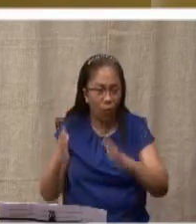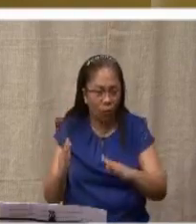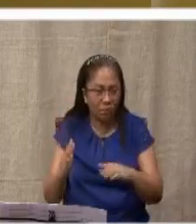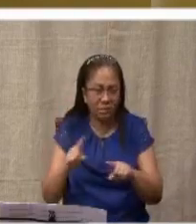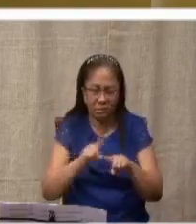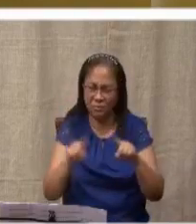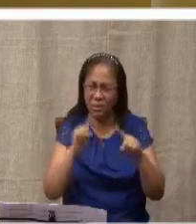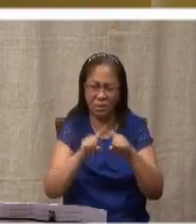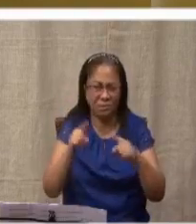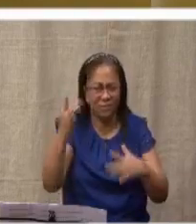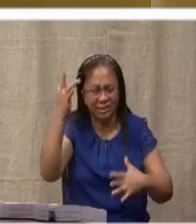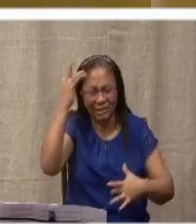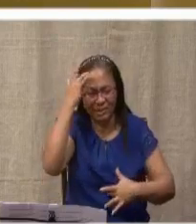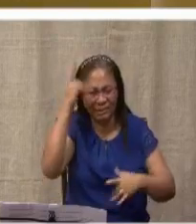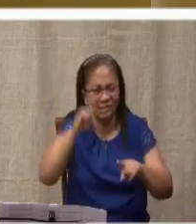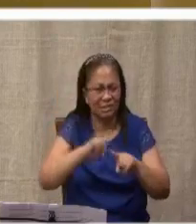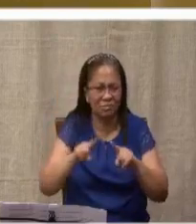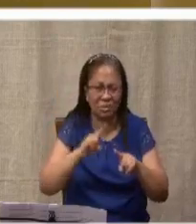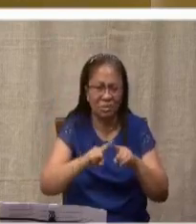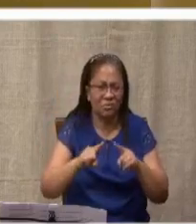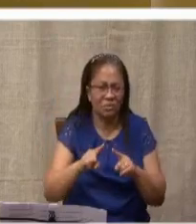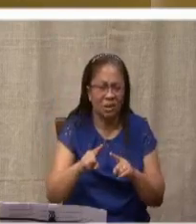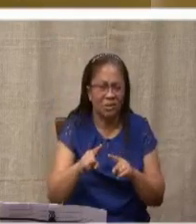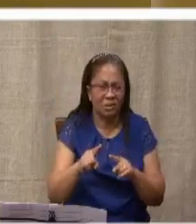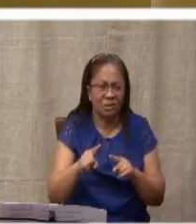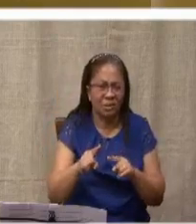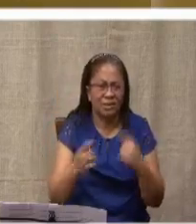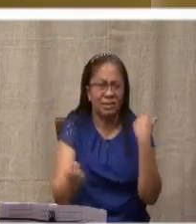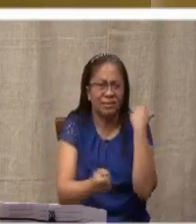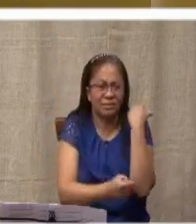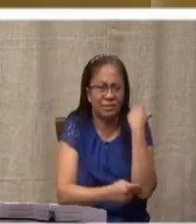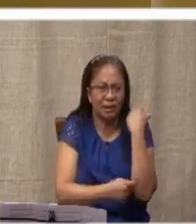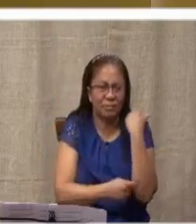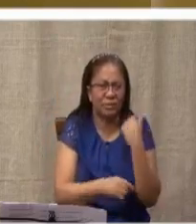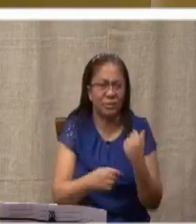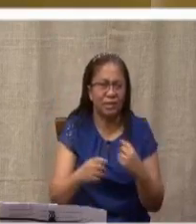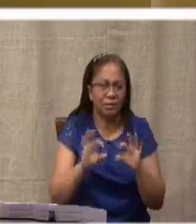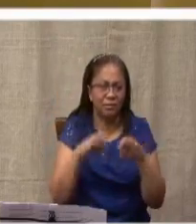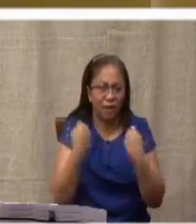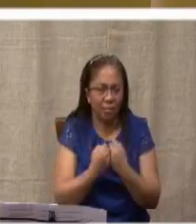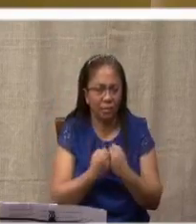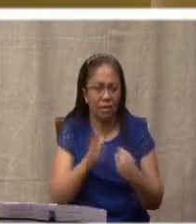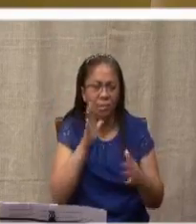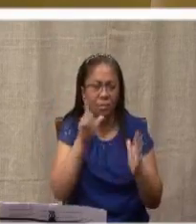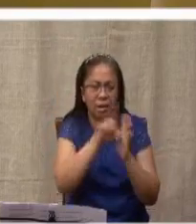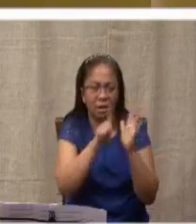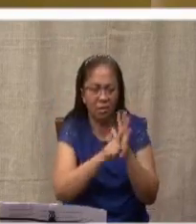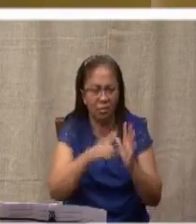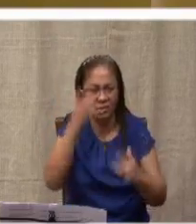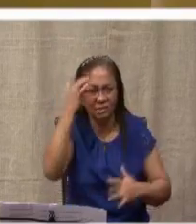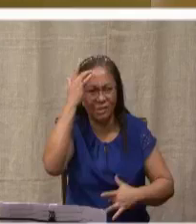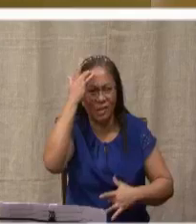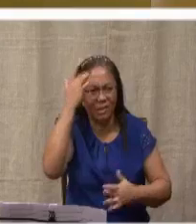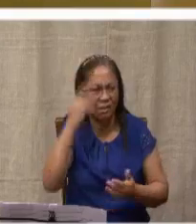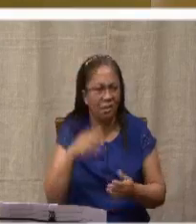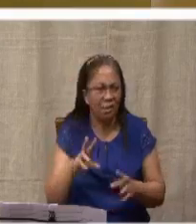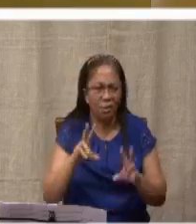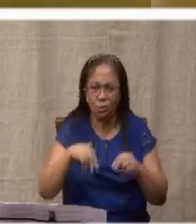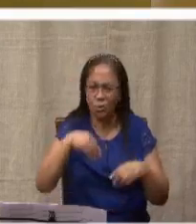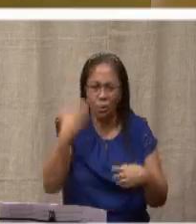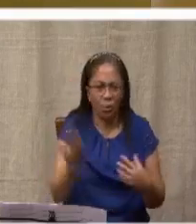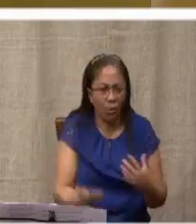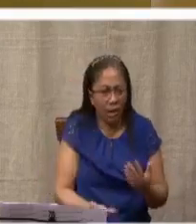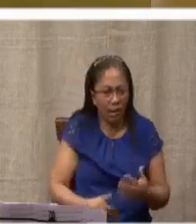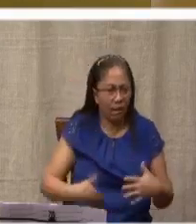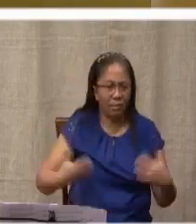family to to come to stop and to halt because with the mother-in-law ill there is nothing of hospitality that can